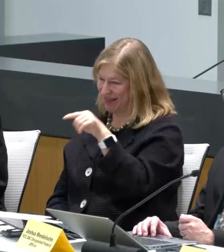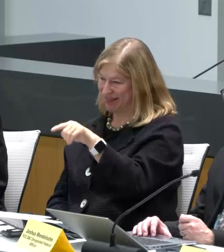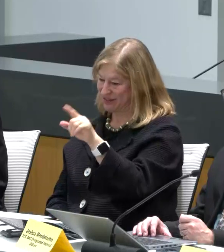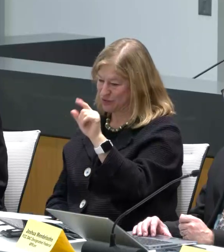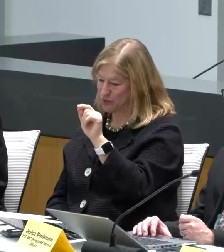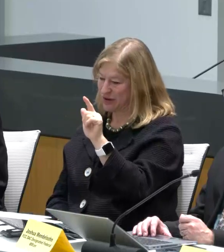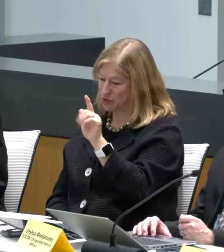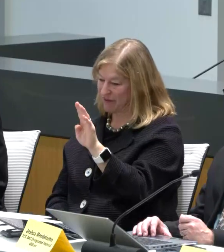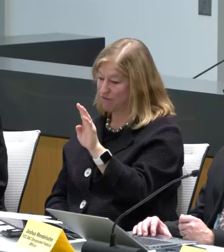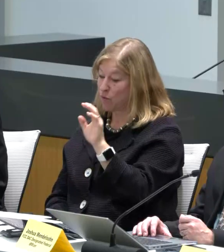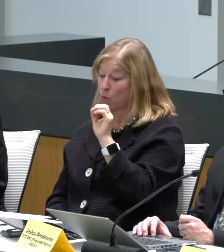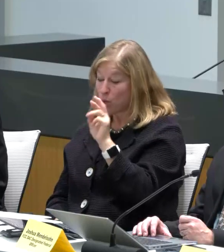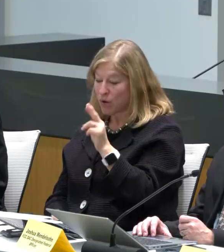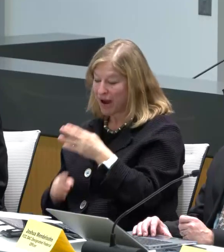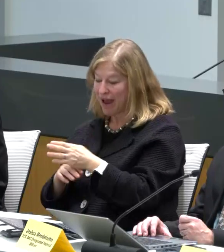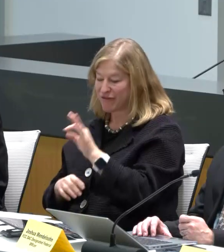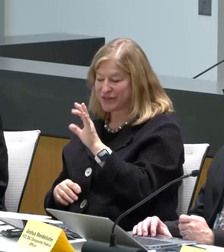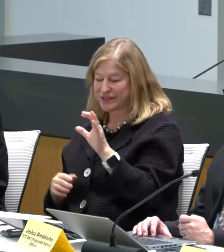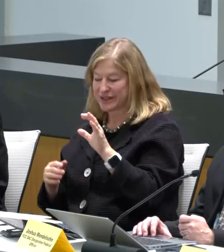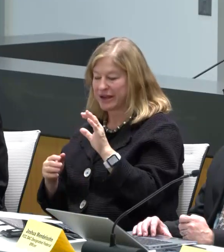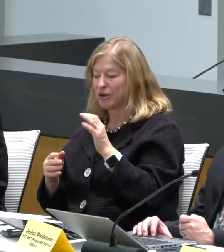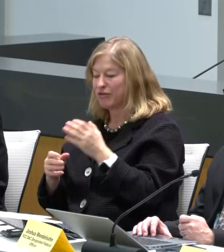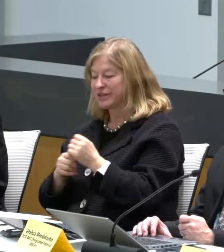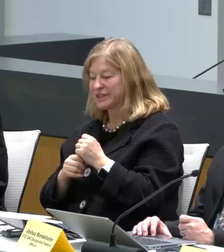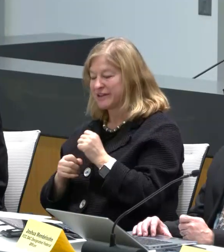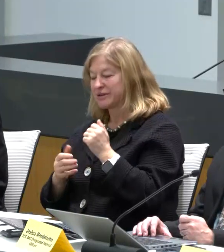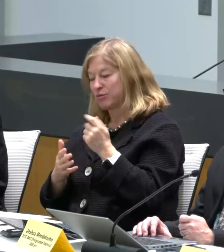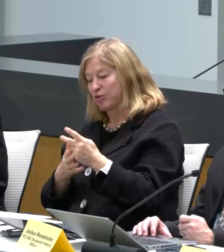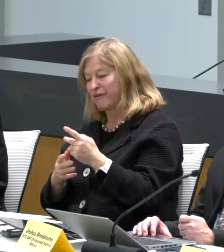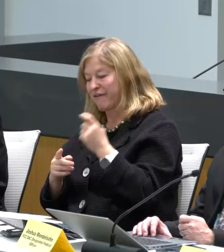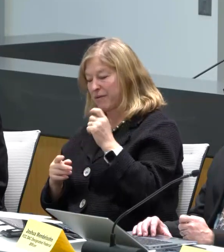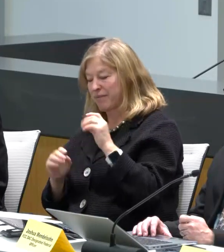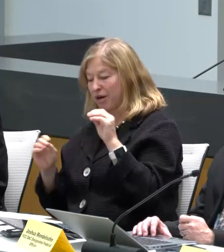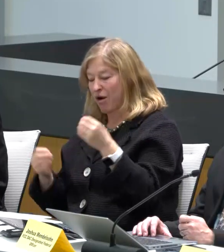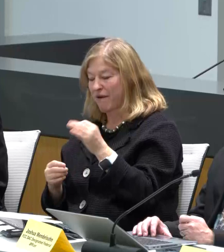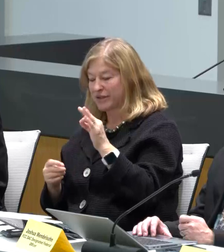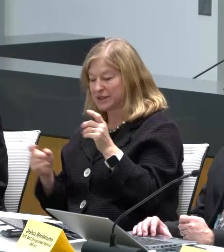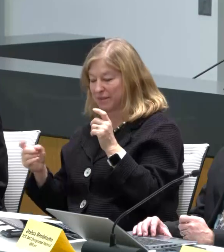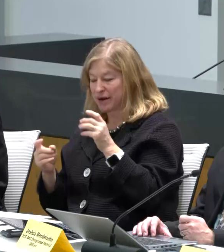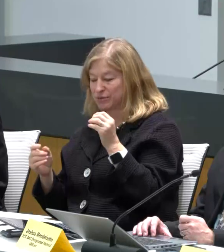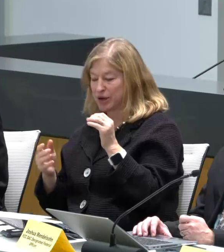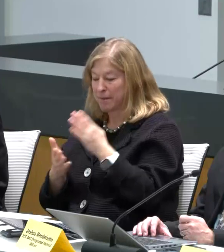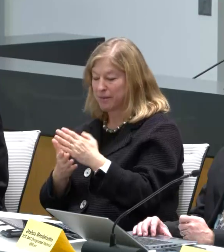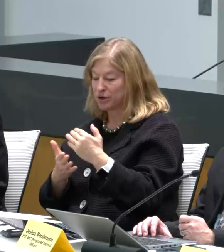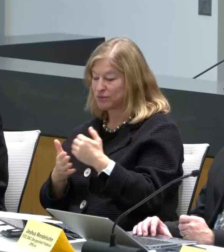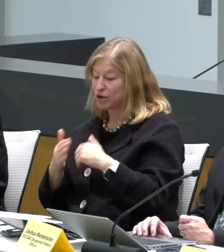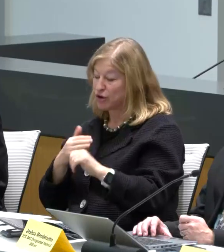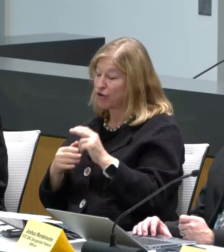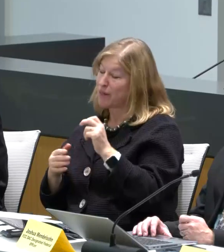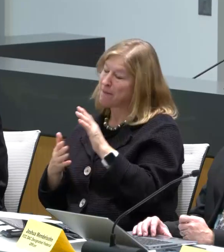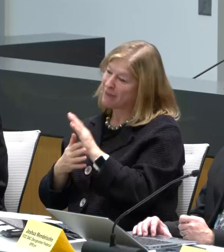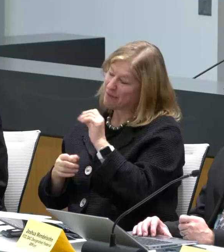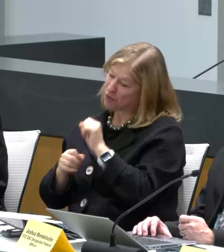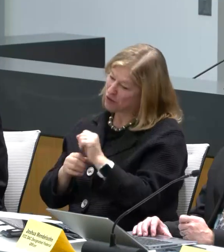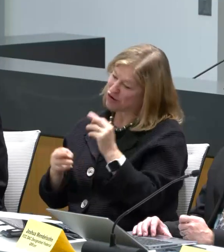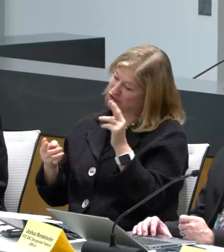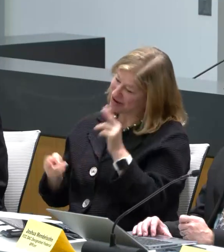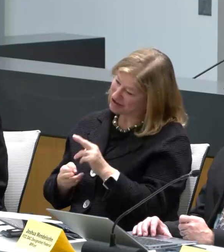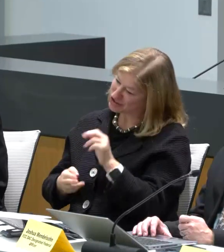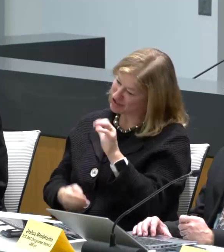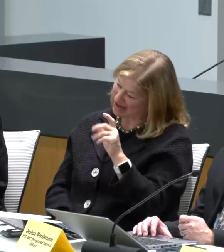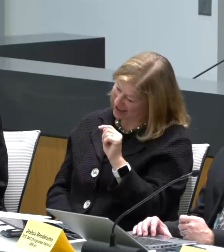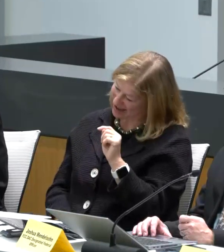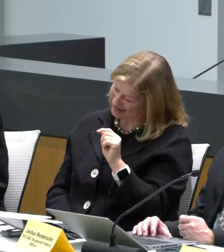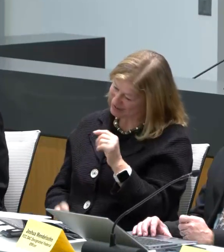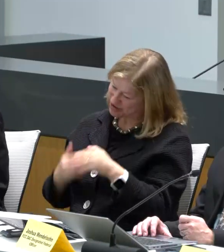The date for that new requirement is June 8th, 2024, or after the FCC receives approval from the Office of Management and Budget